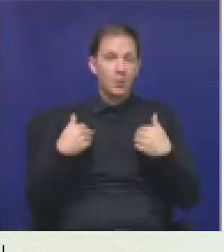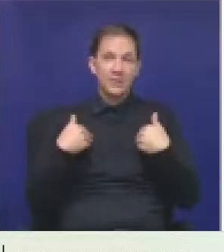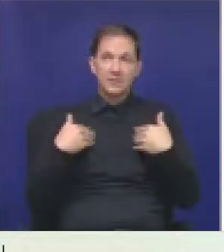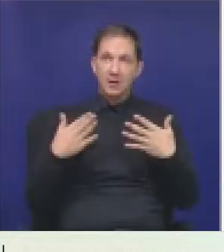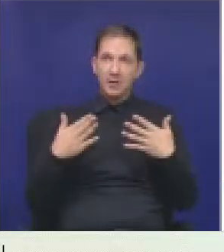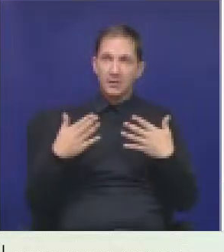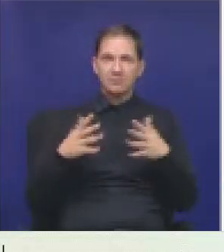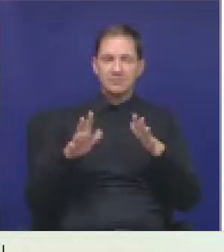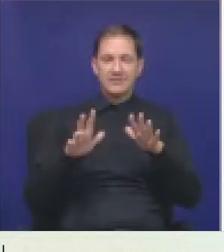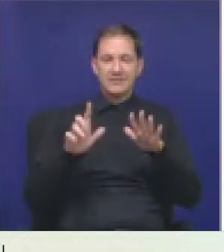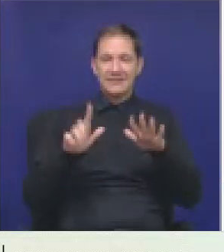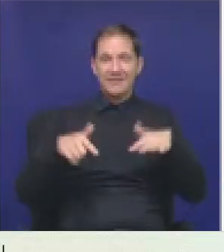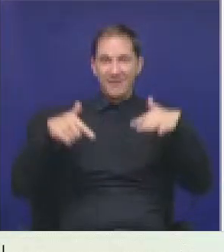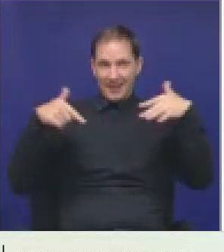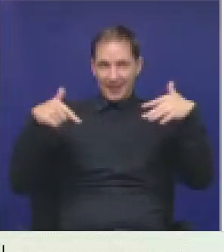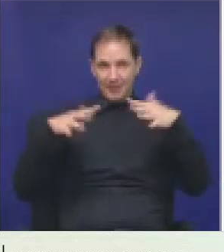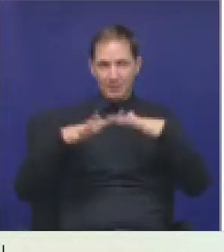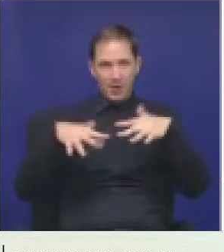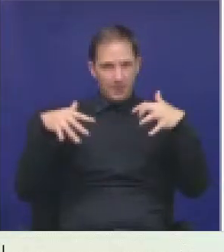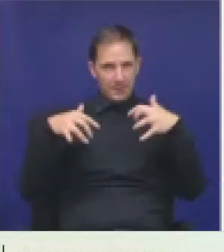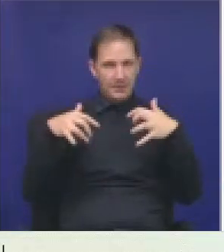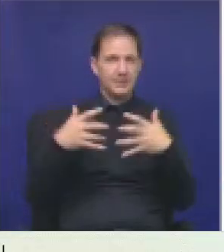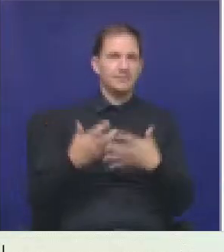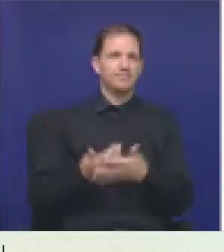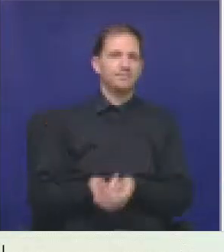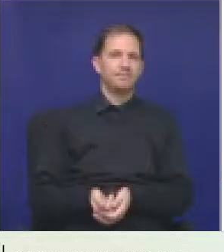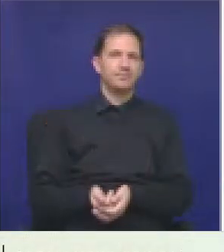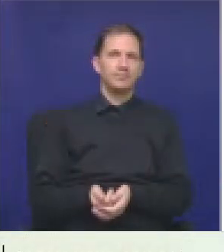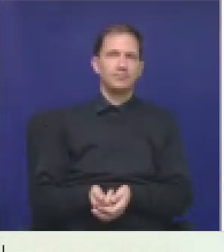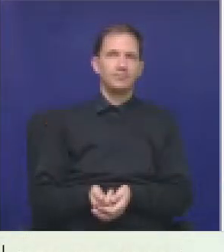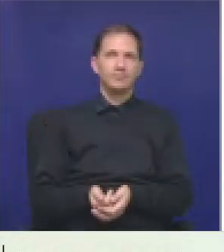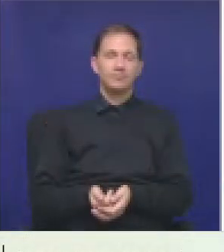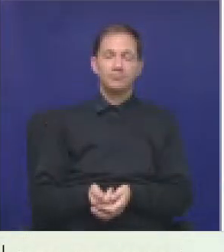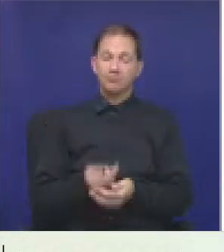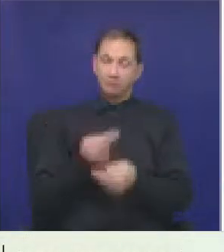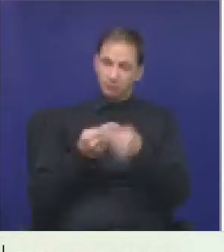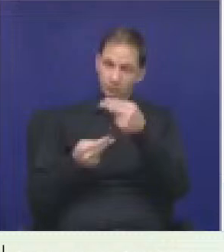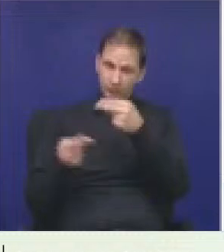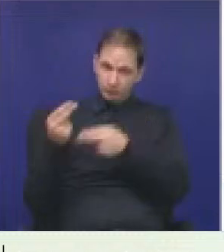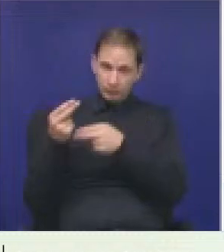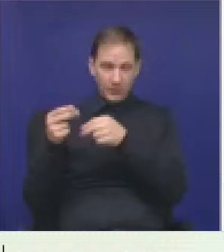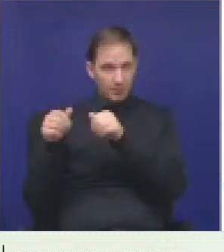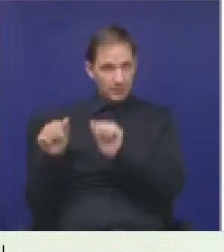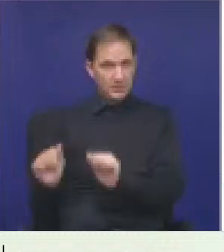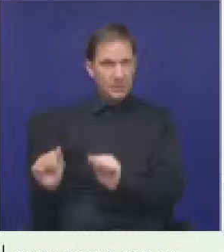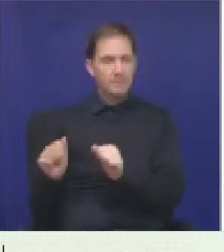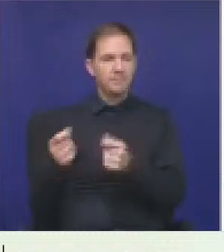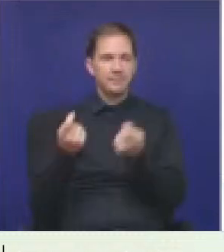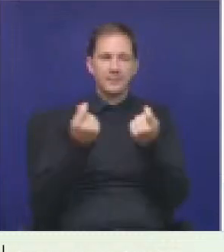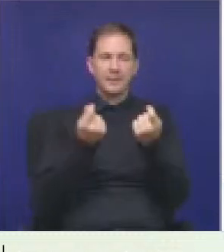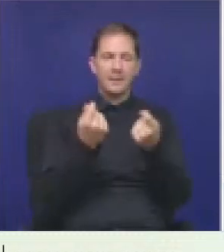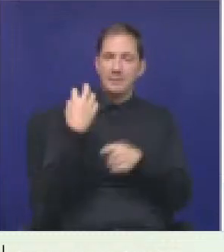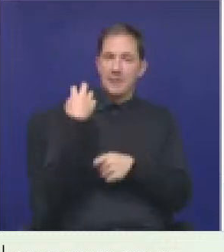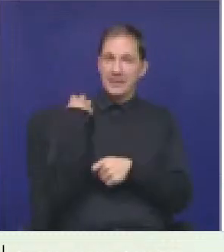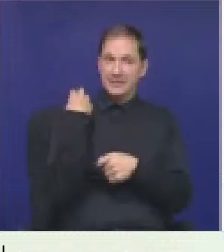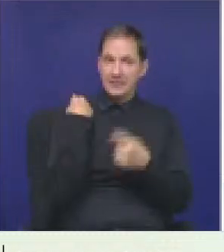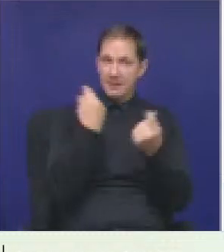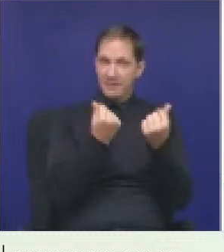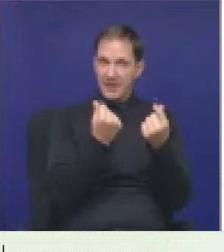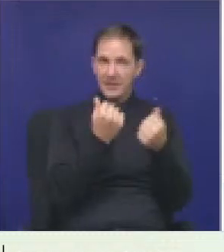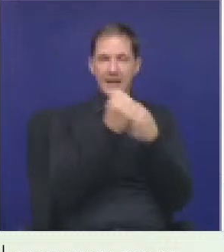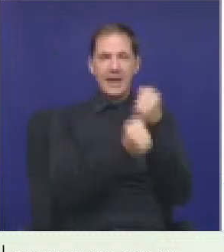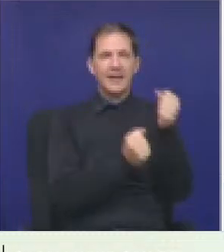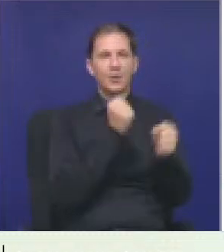of the 7th administration in earnest. Honorable Chairperson, after the Minister of Finance has tabled the annual budget in compliance